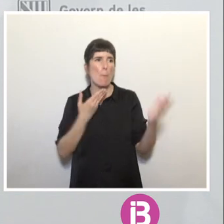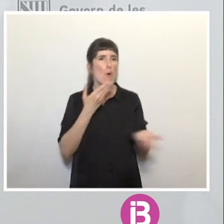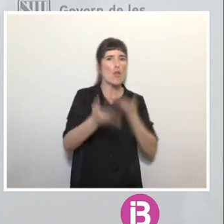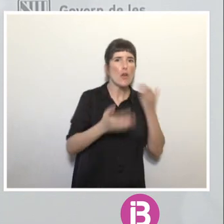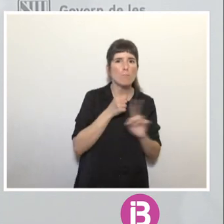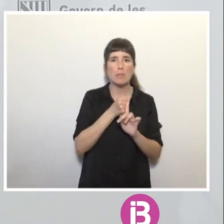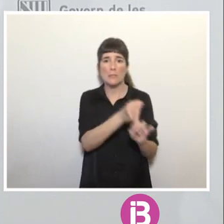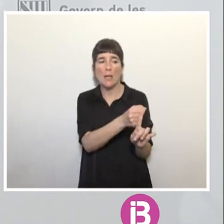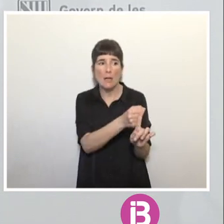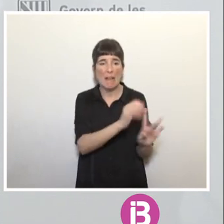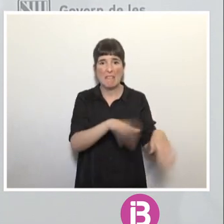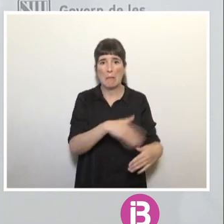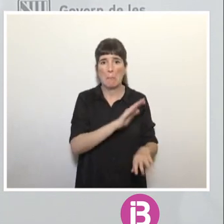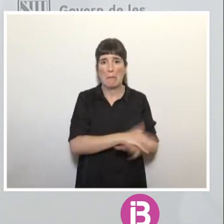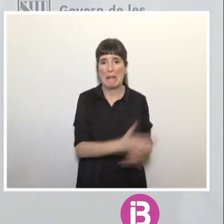volver a decirlo.